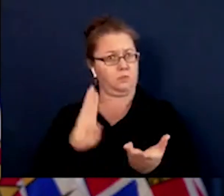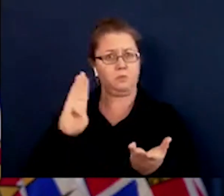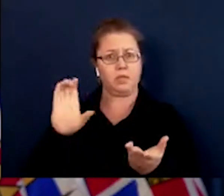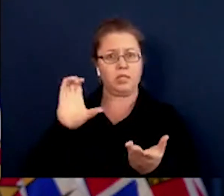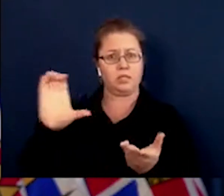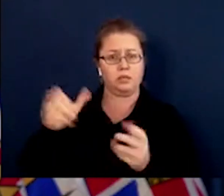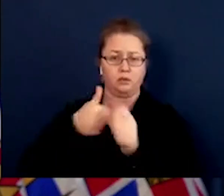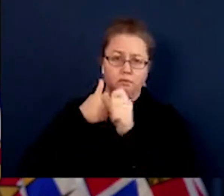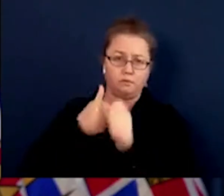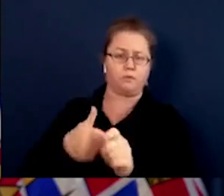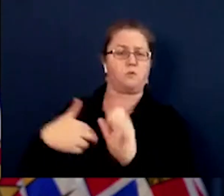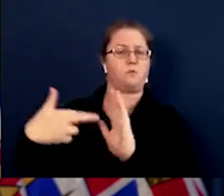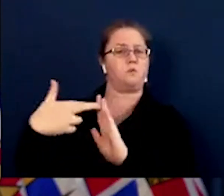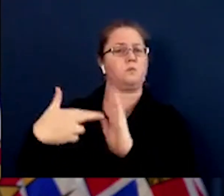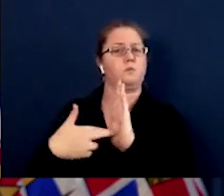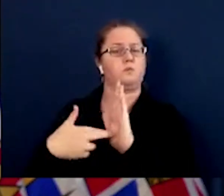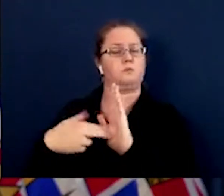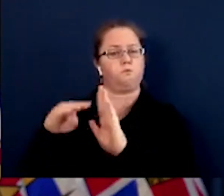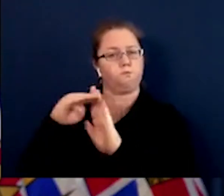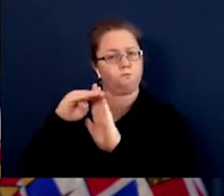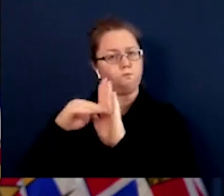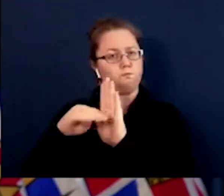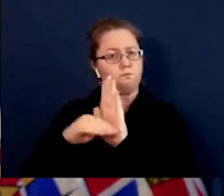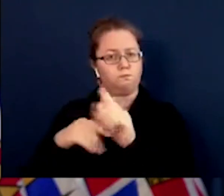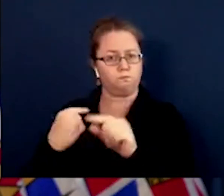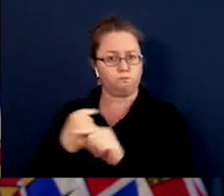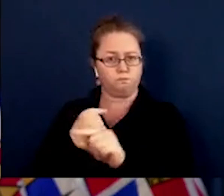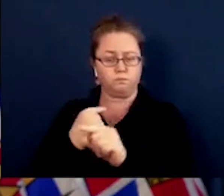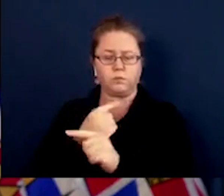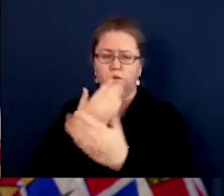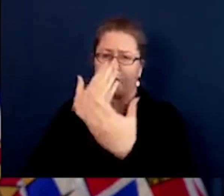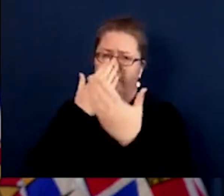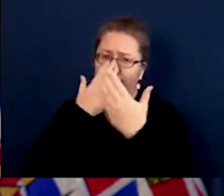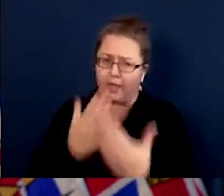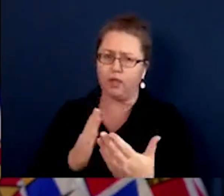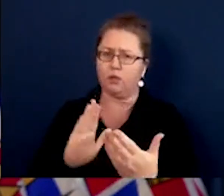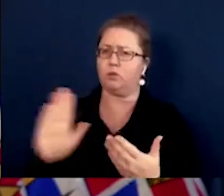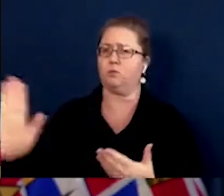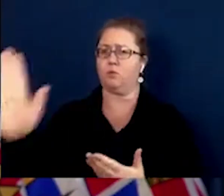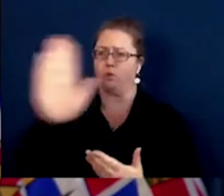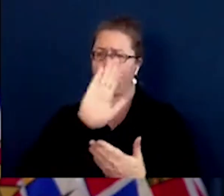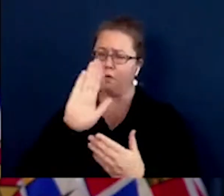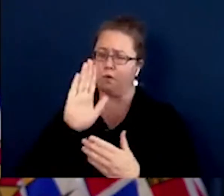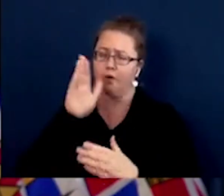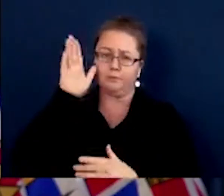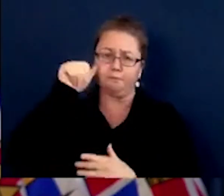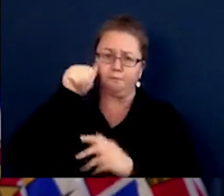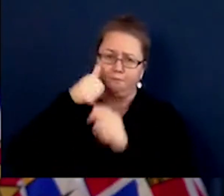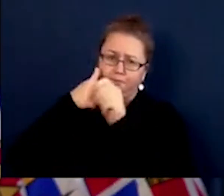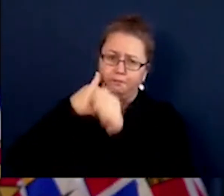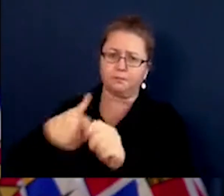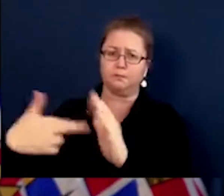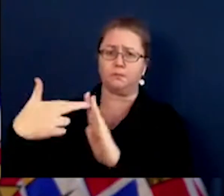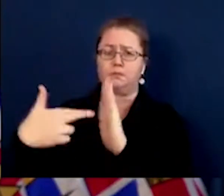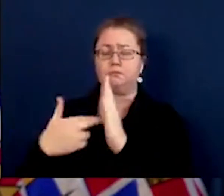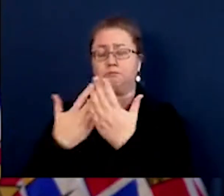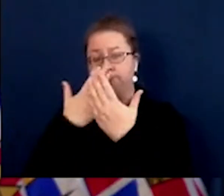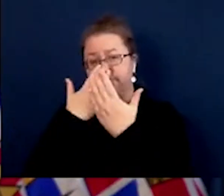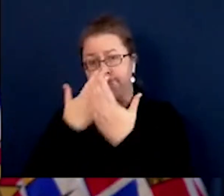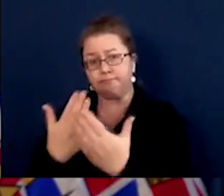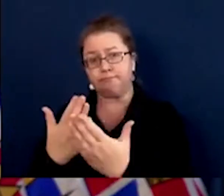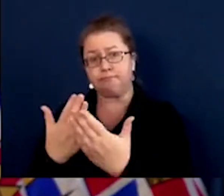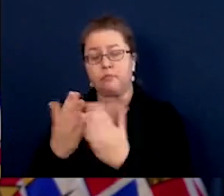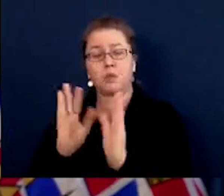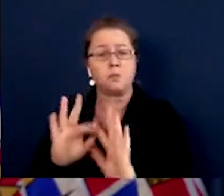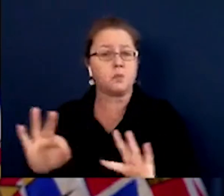thing. They've listened, we followed public health restrictions, and I want to thank people for that, because we know that it